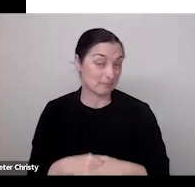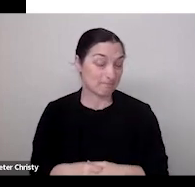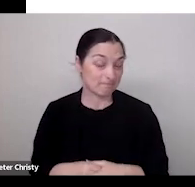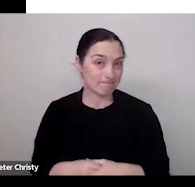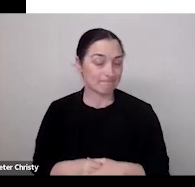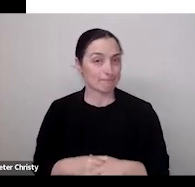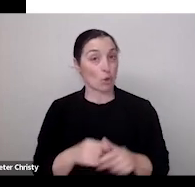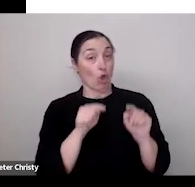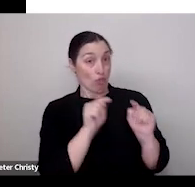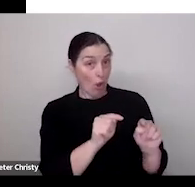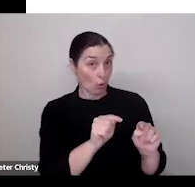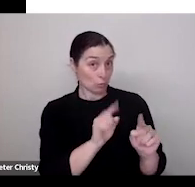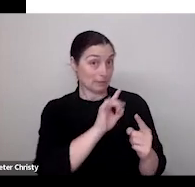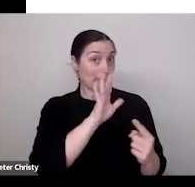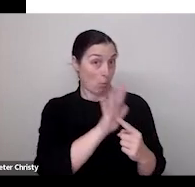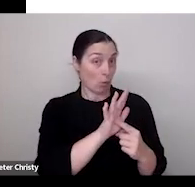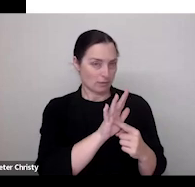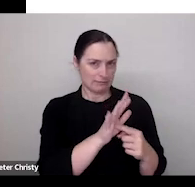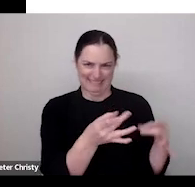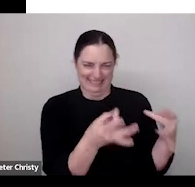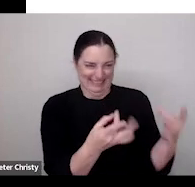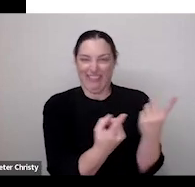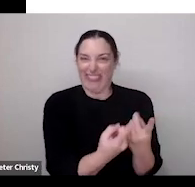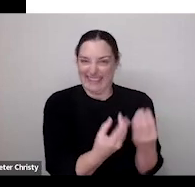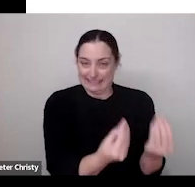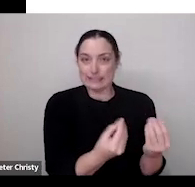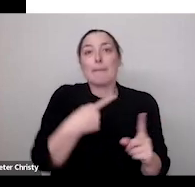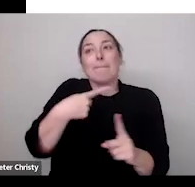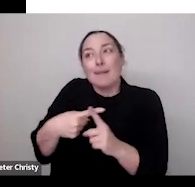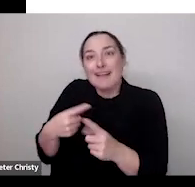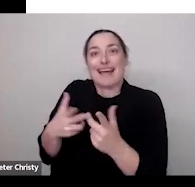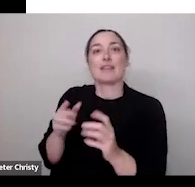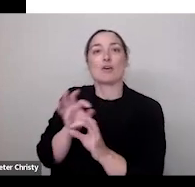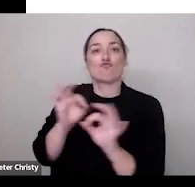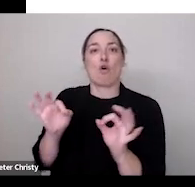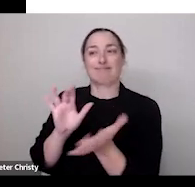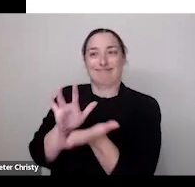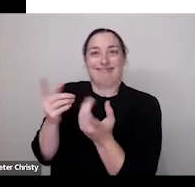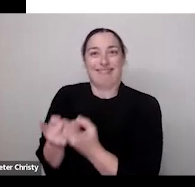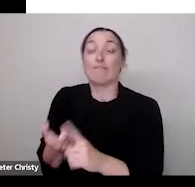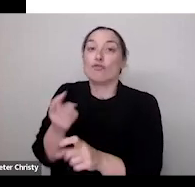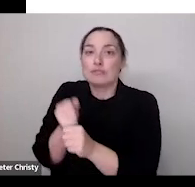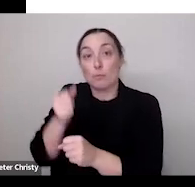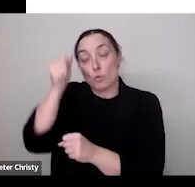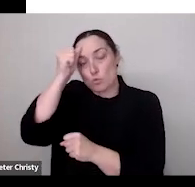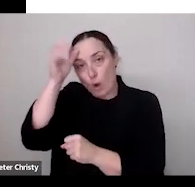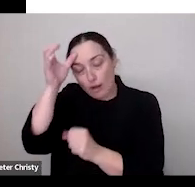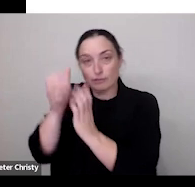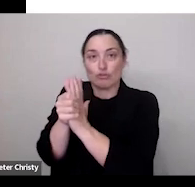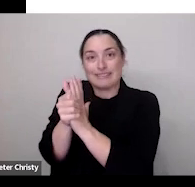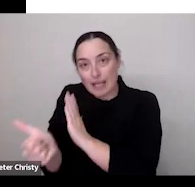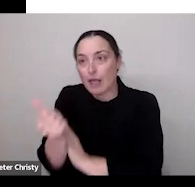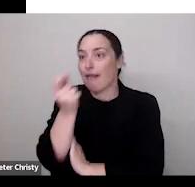tangible assets, but also the intangible assets, like the knowledge and skills and capabilities that these support providers